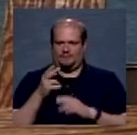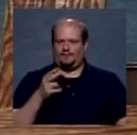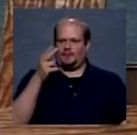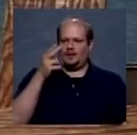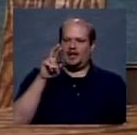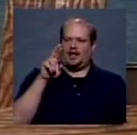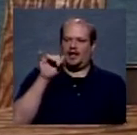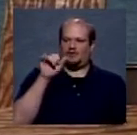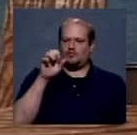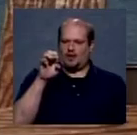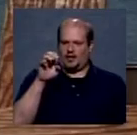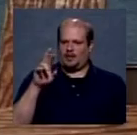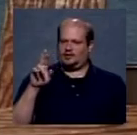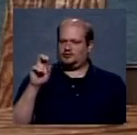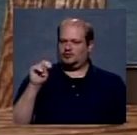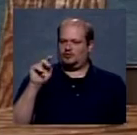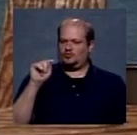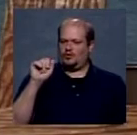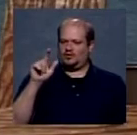high-rise rental,